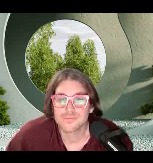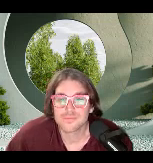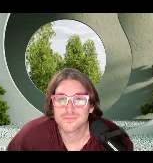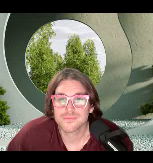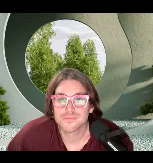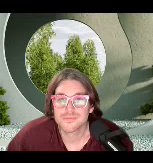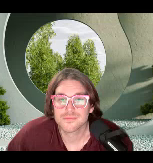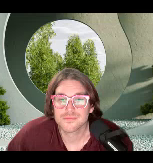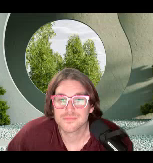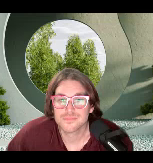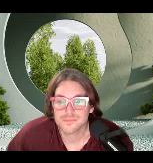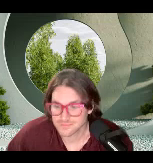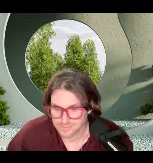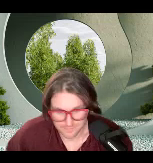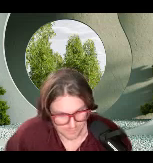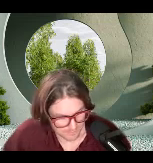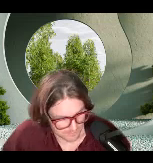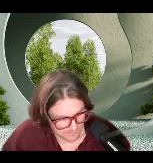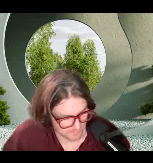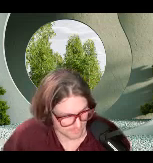notice?